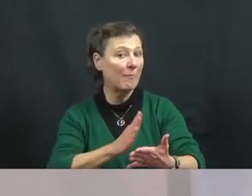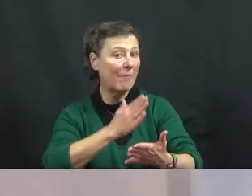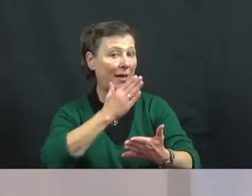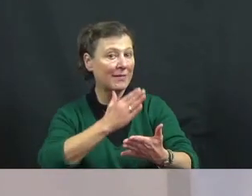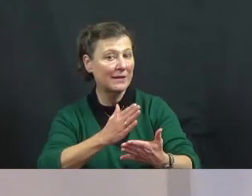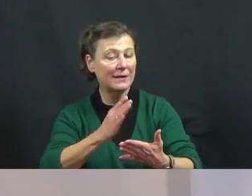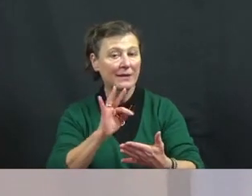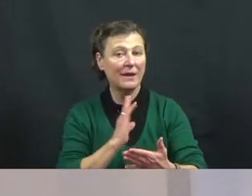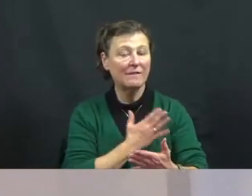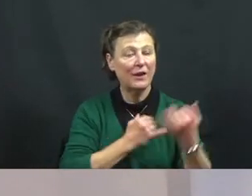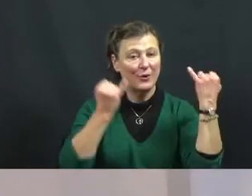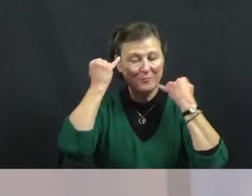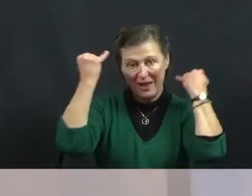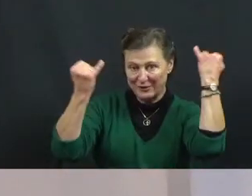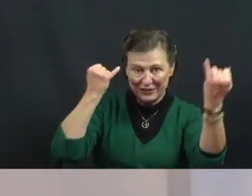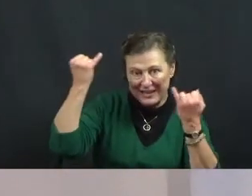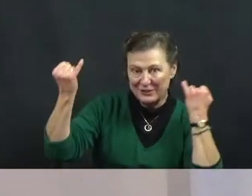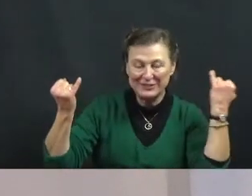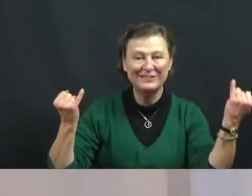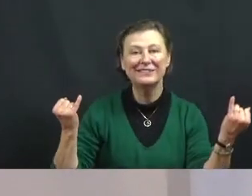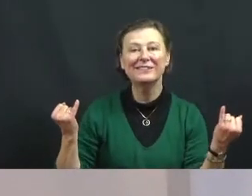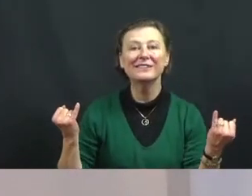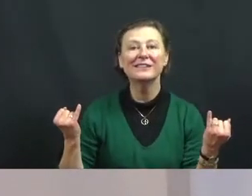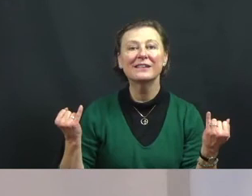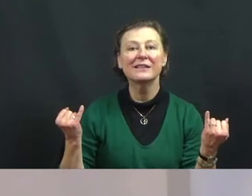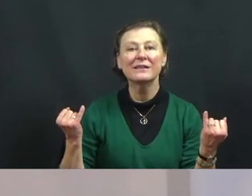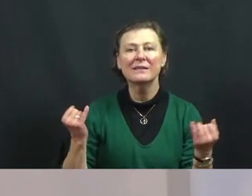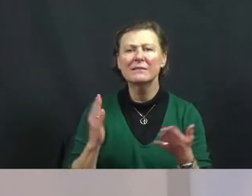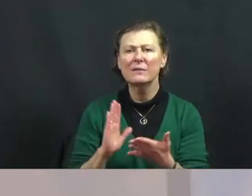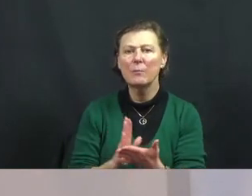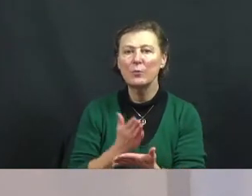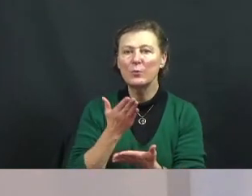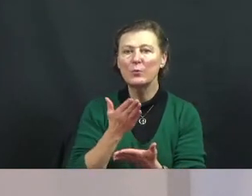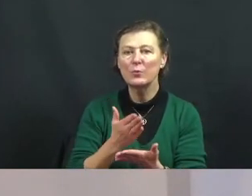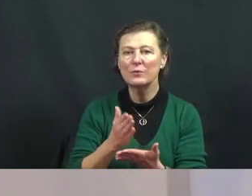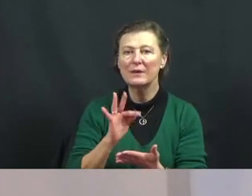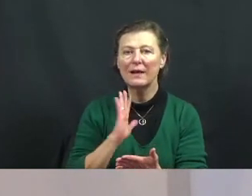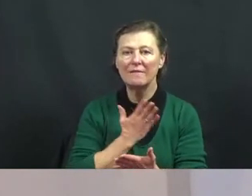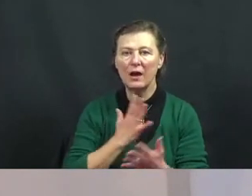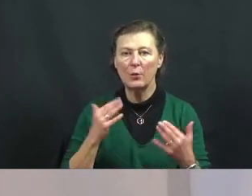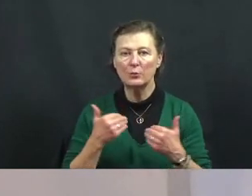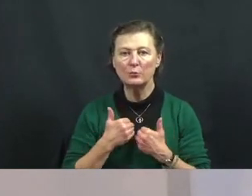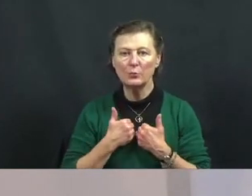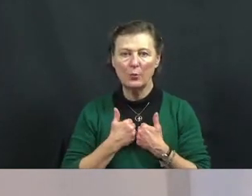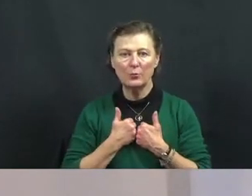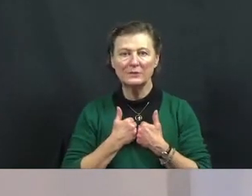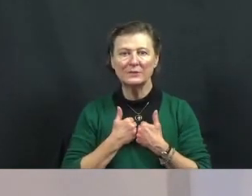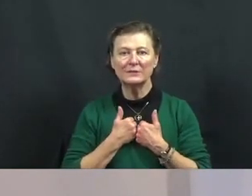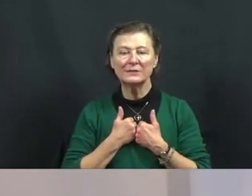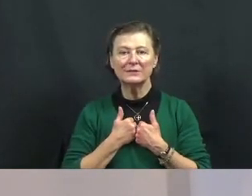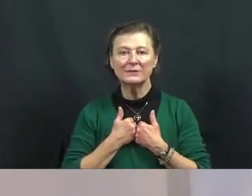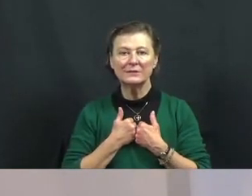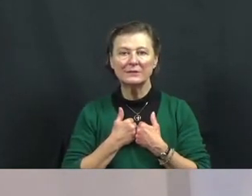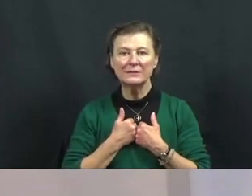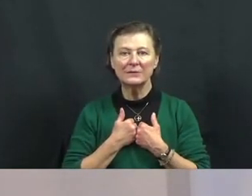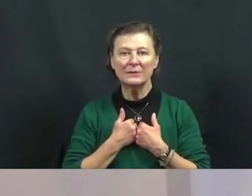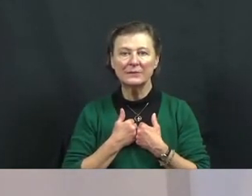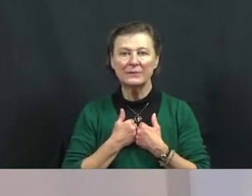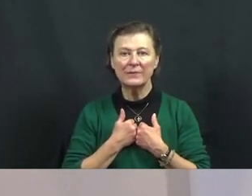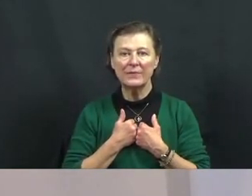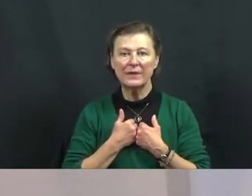our imaginations, the music of our souls, and all